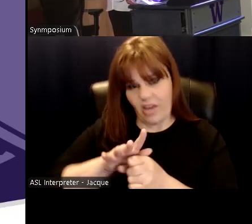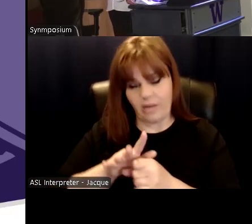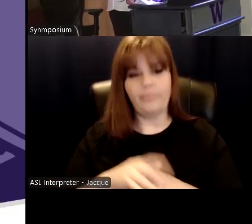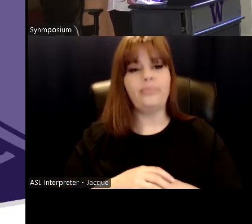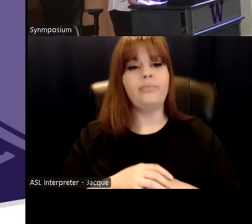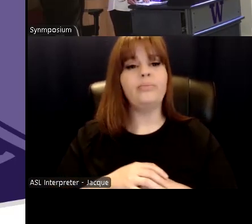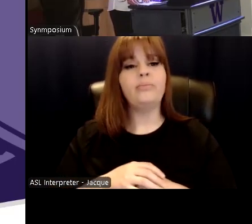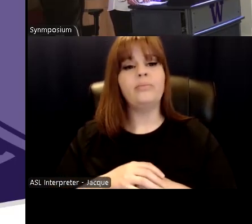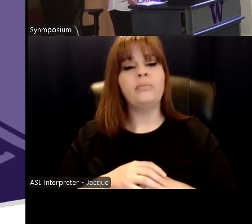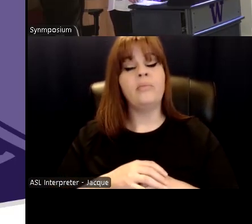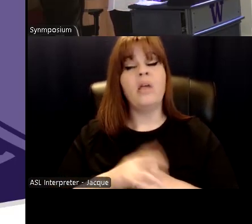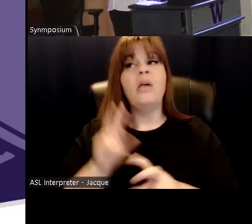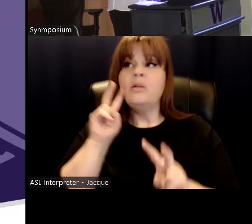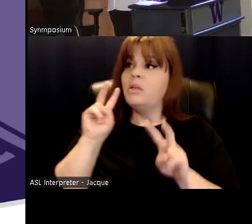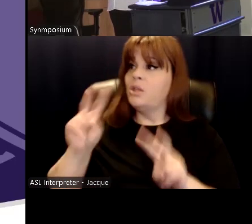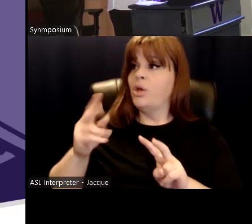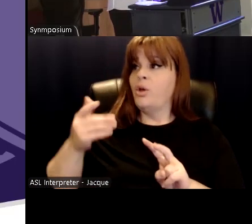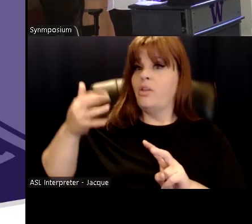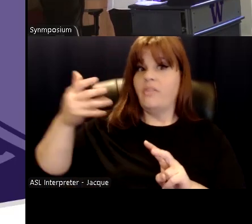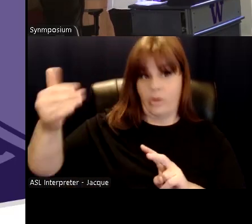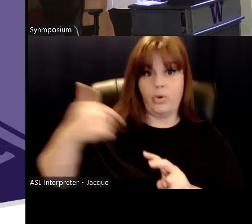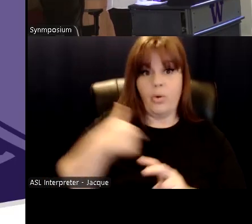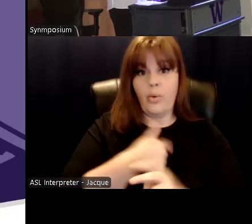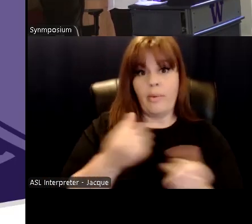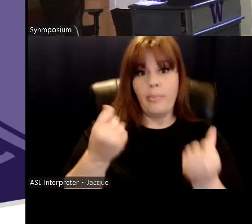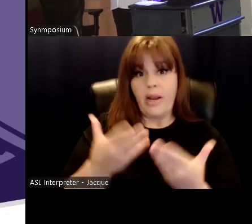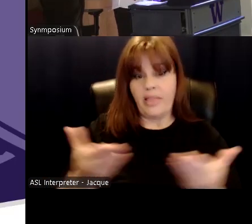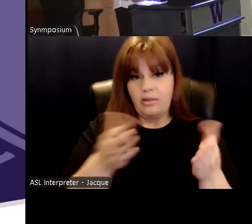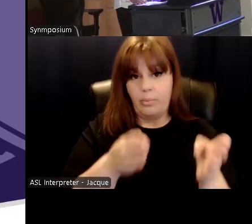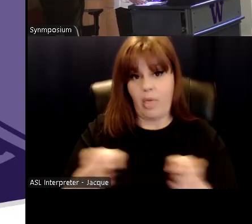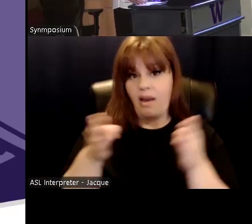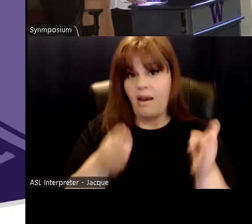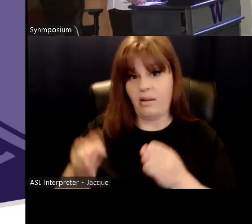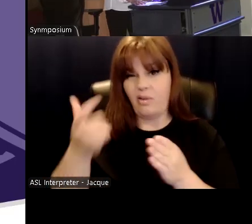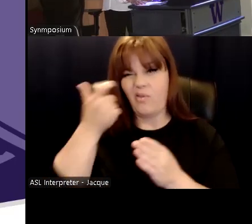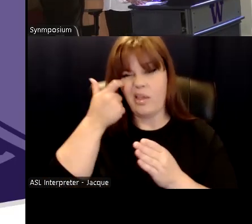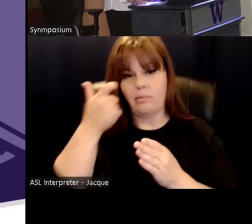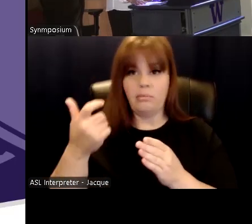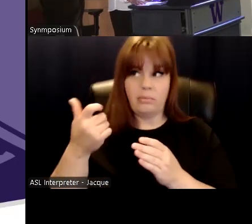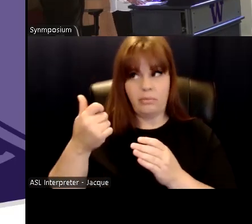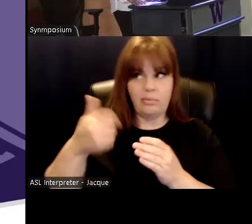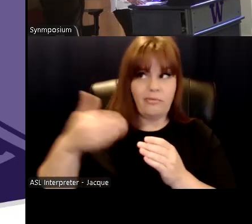As we look to the future, we have many things planned over the next few years.